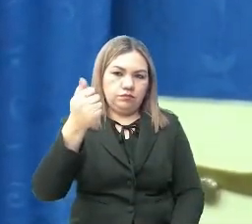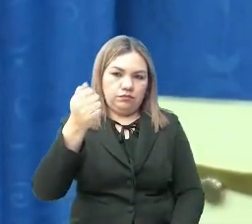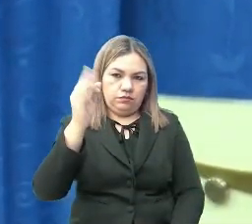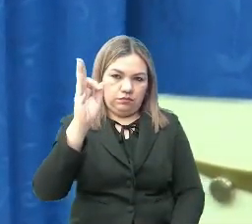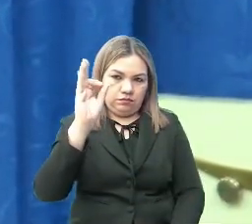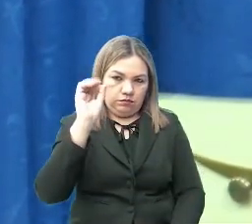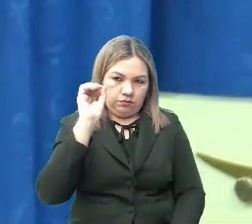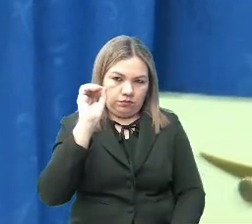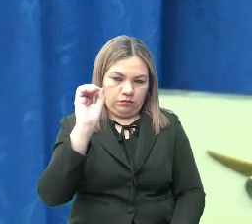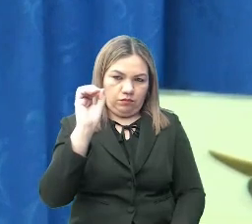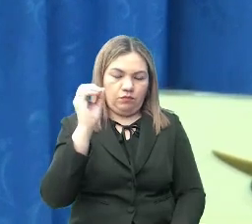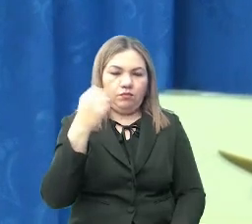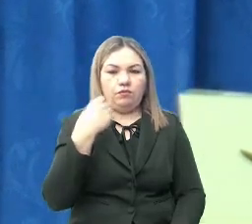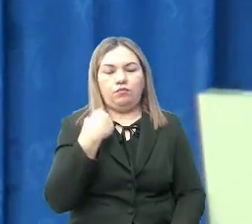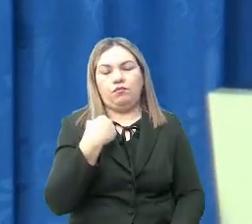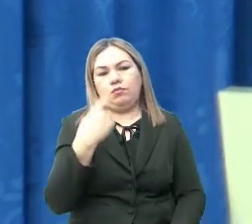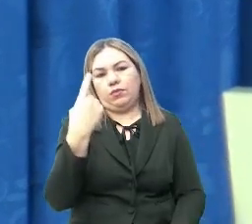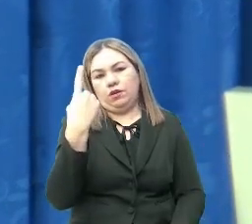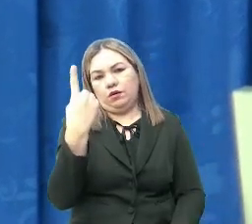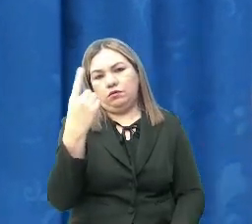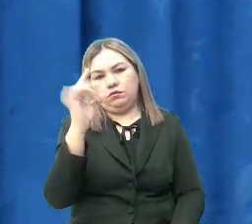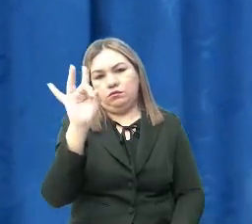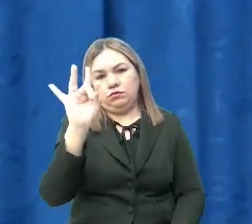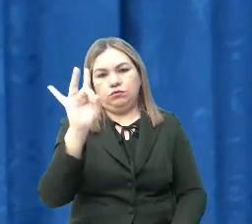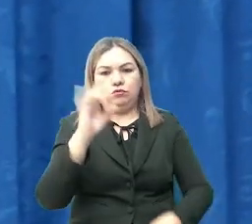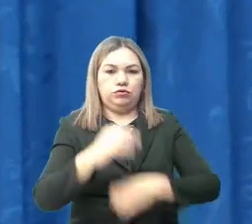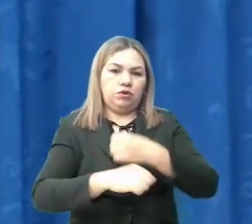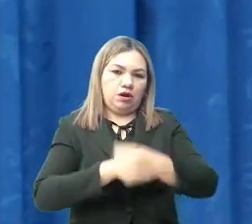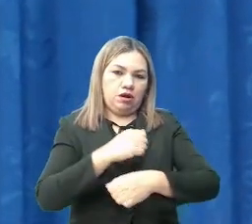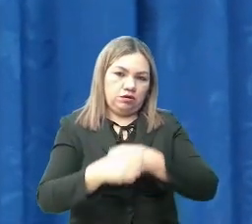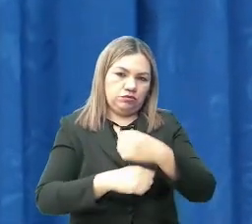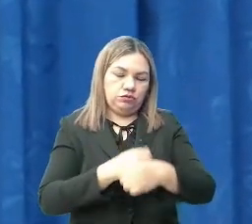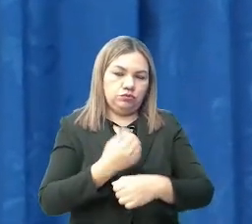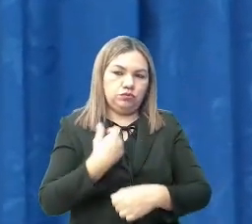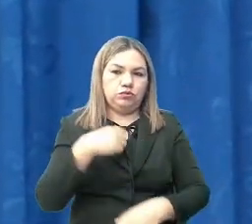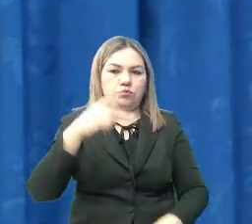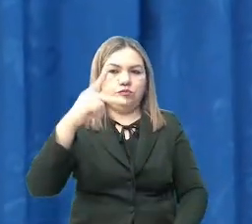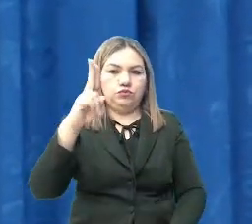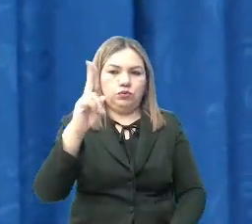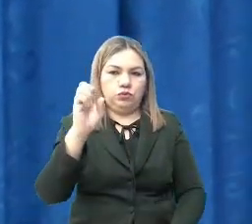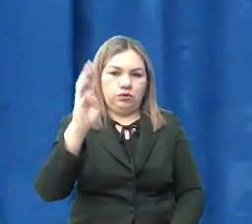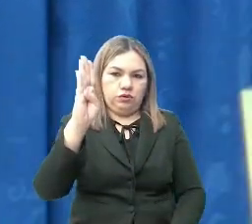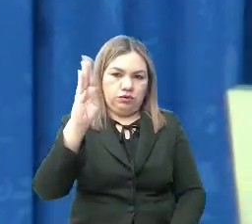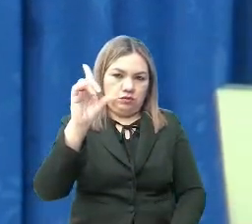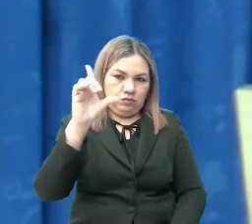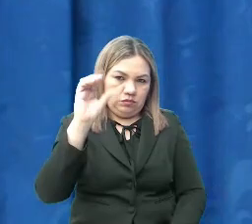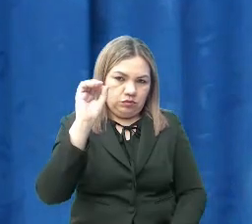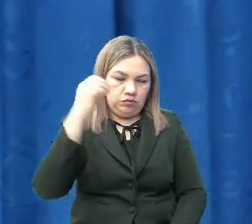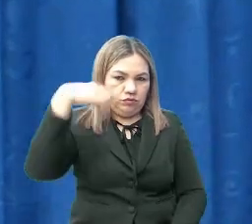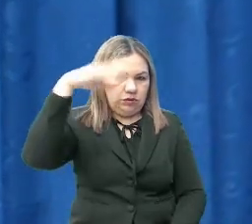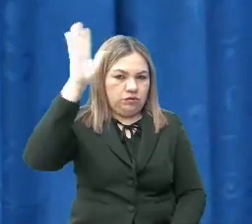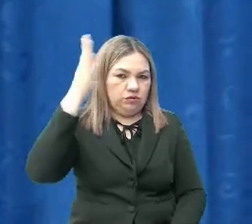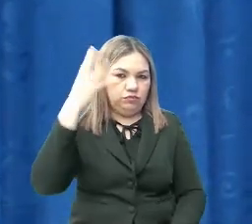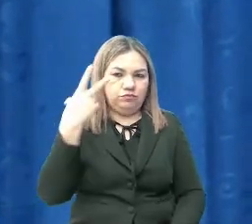a ruler, had the people inactive without preparing.